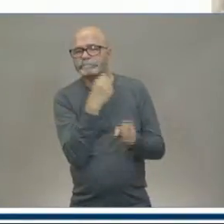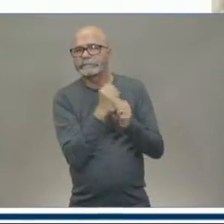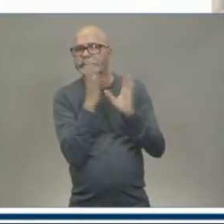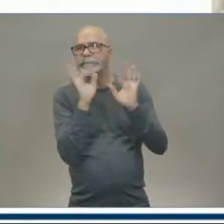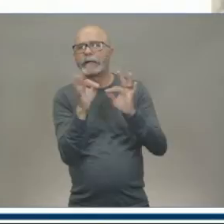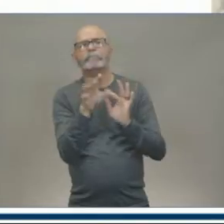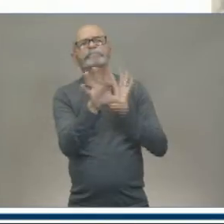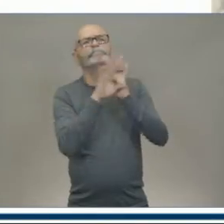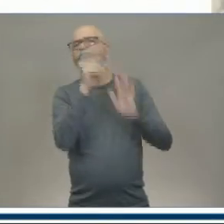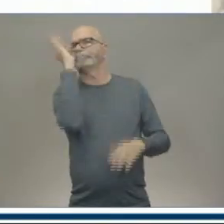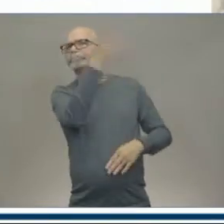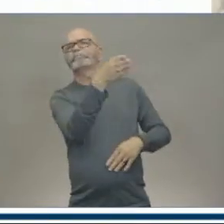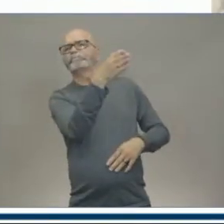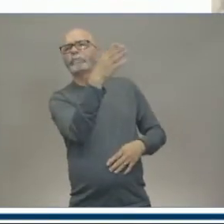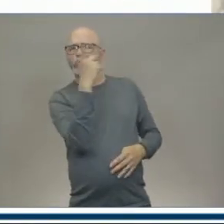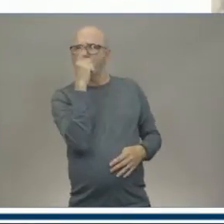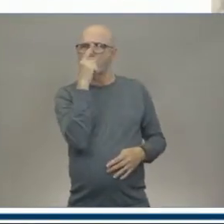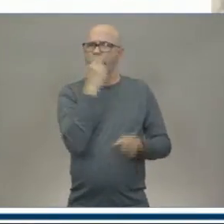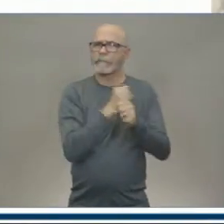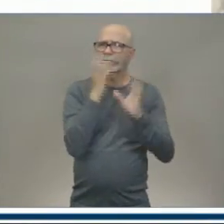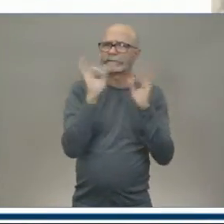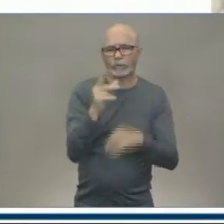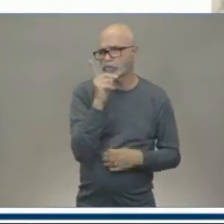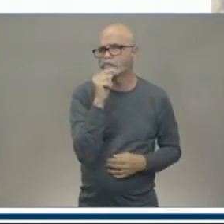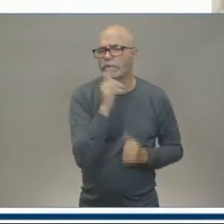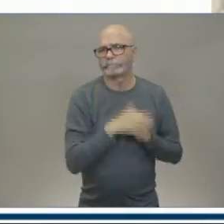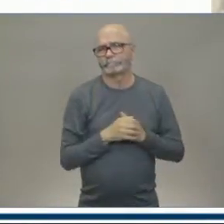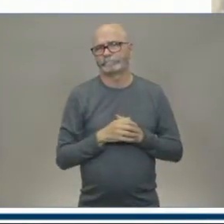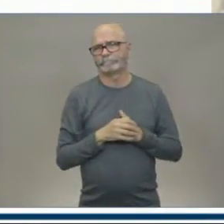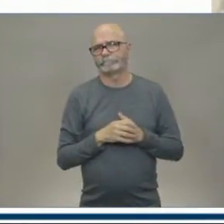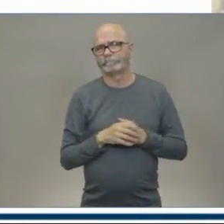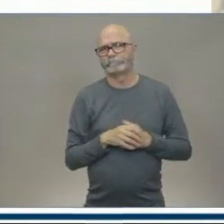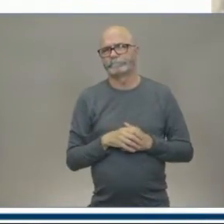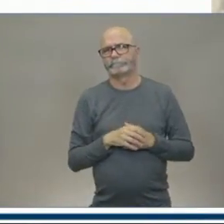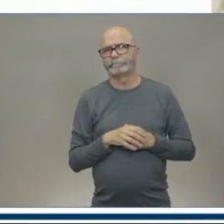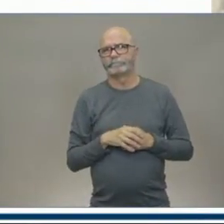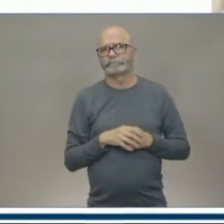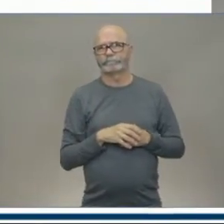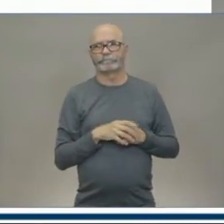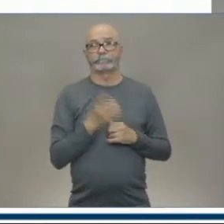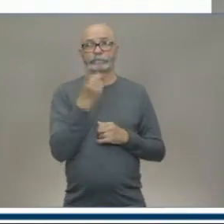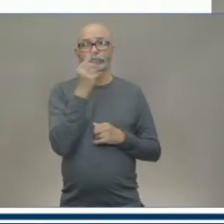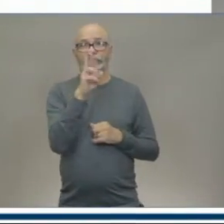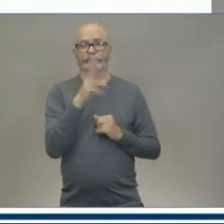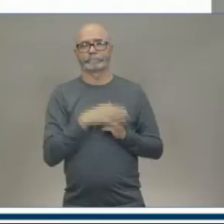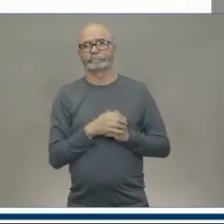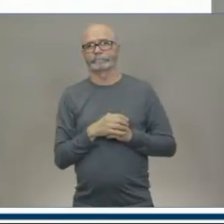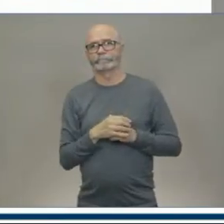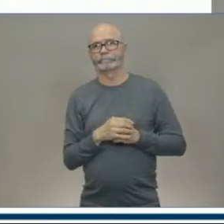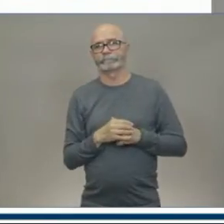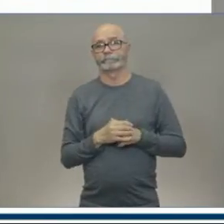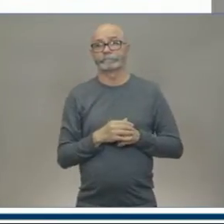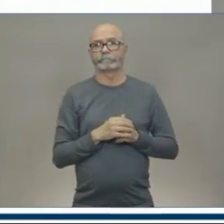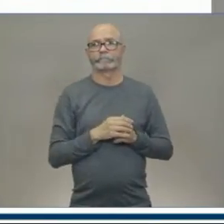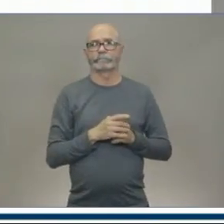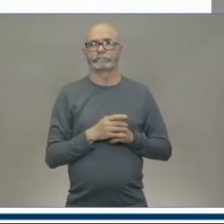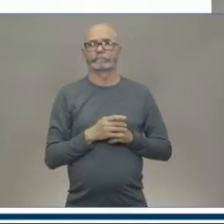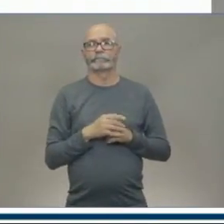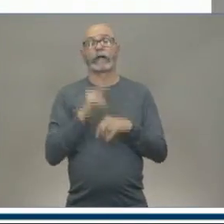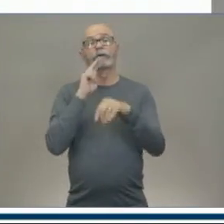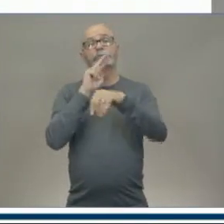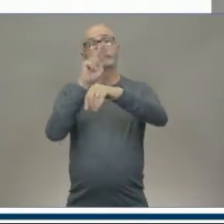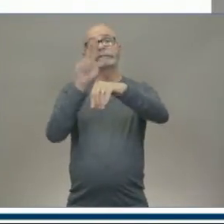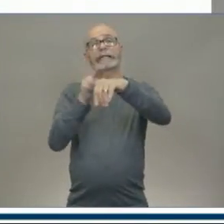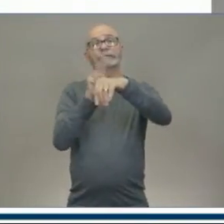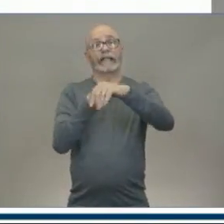have a limited number and a large number of people who would be deemed high risk? So there's been the National Advisory Committee on